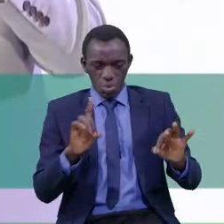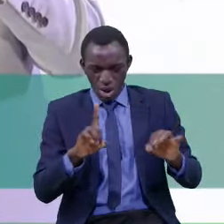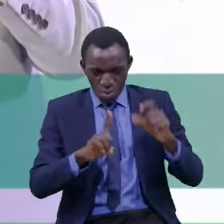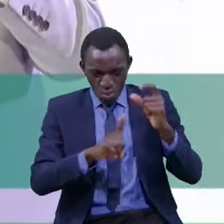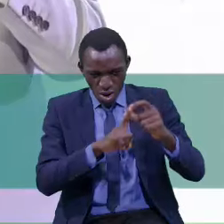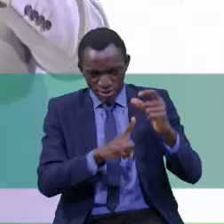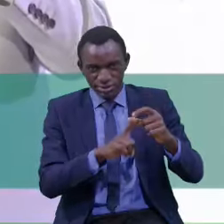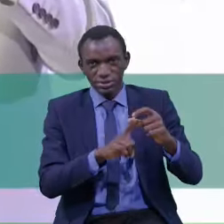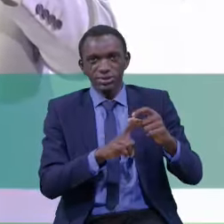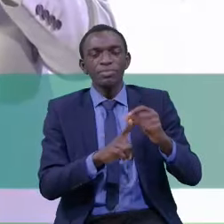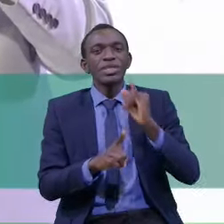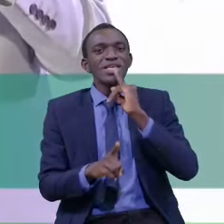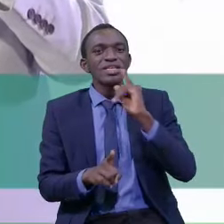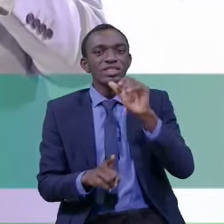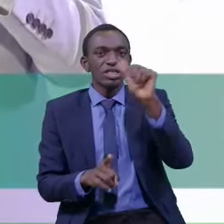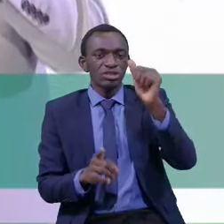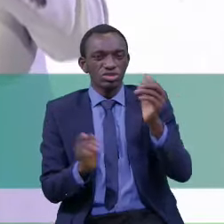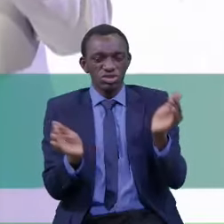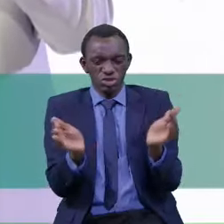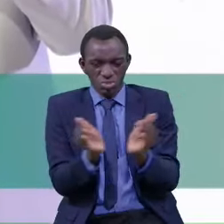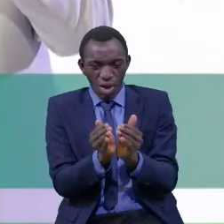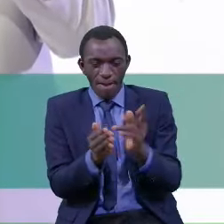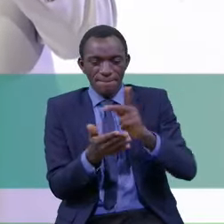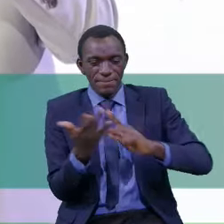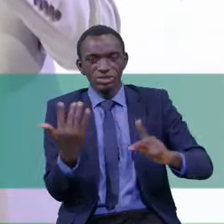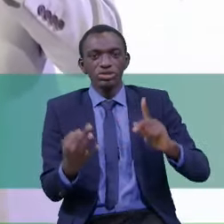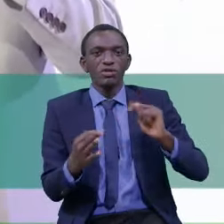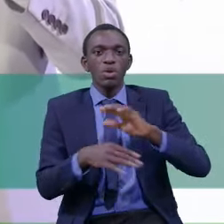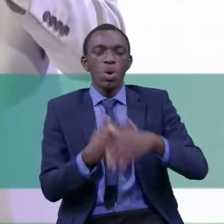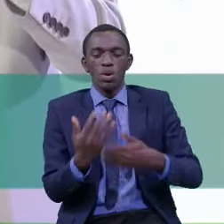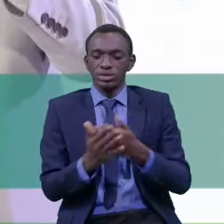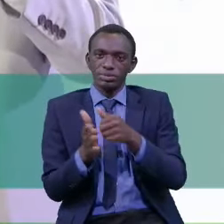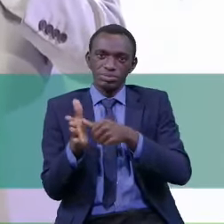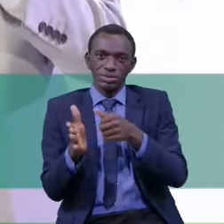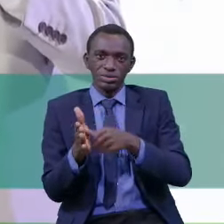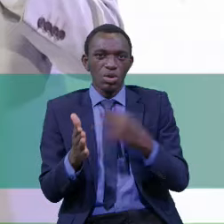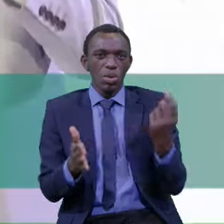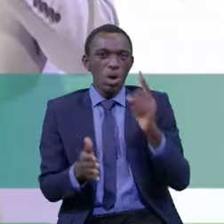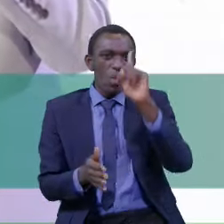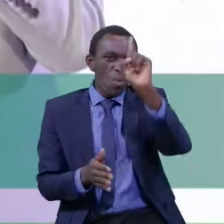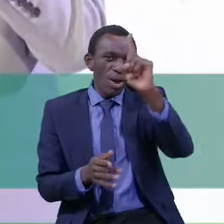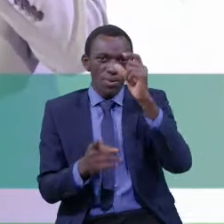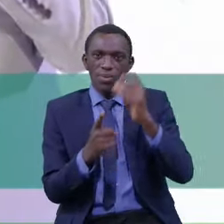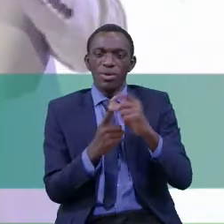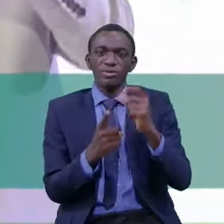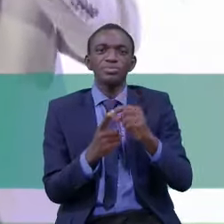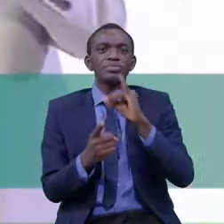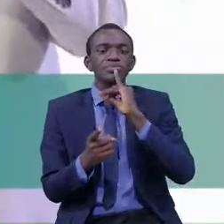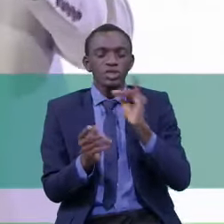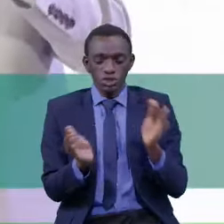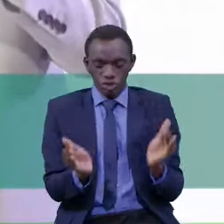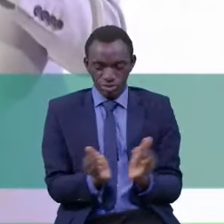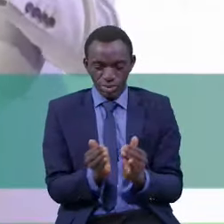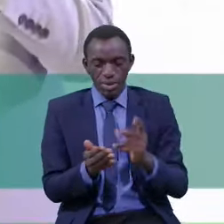a small part of the whole page. One single word is a small part of